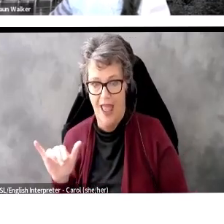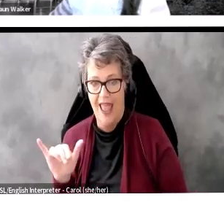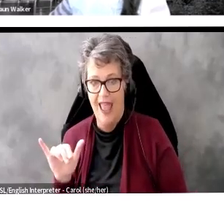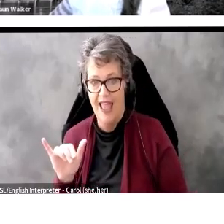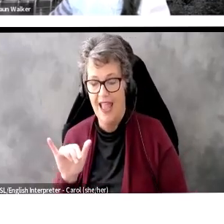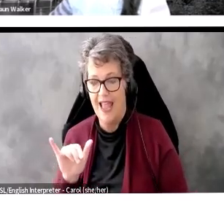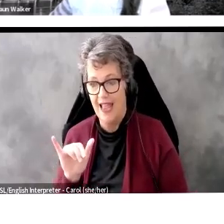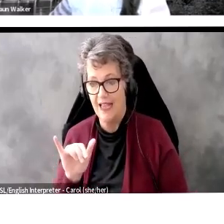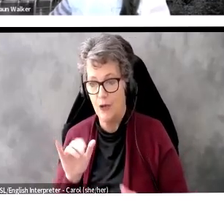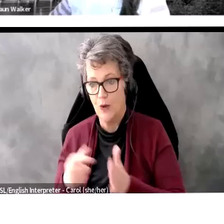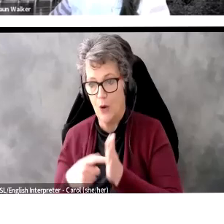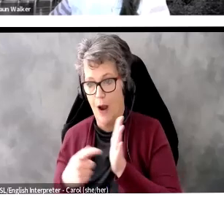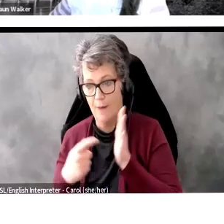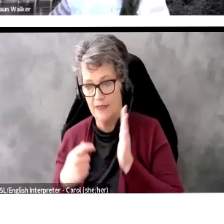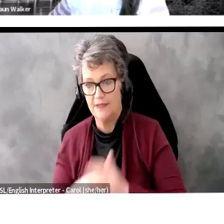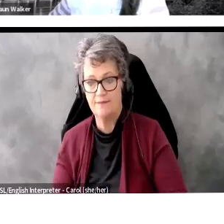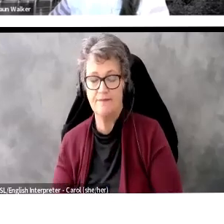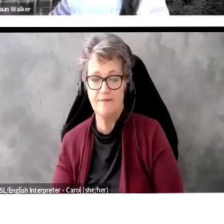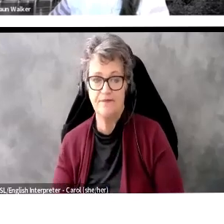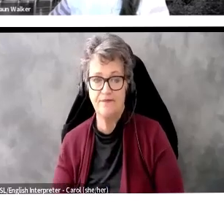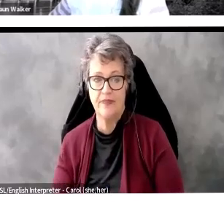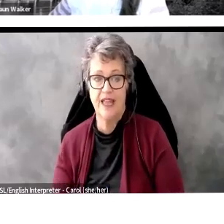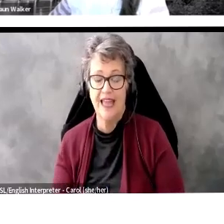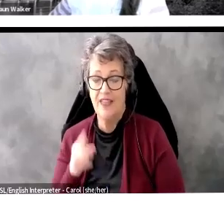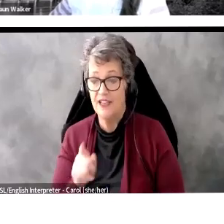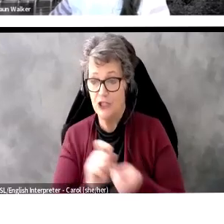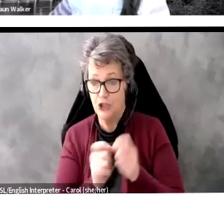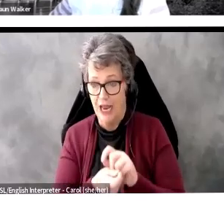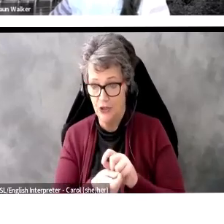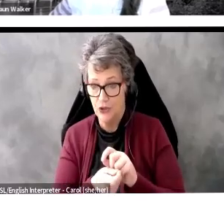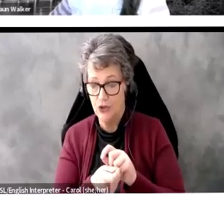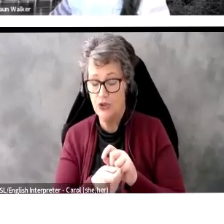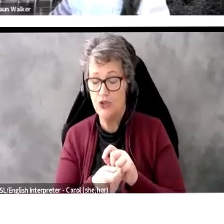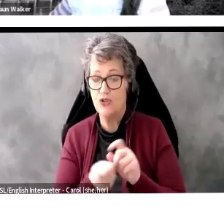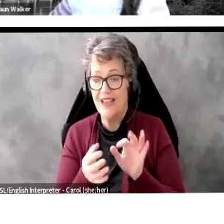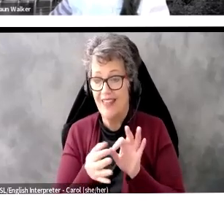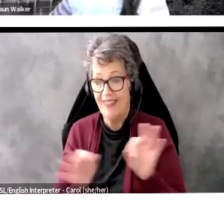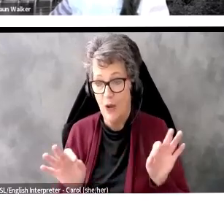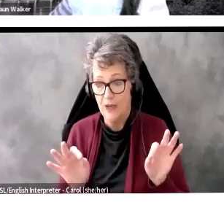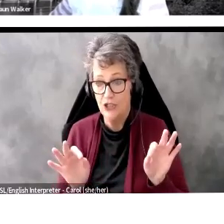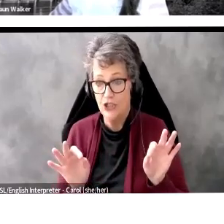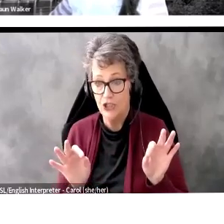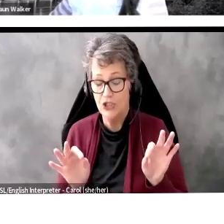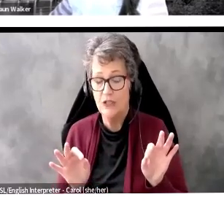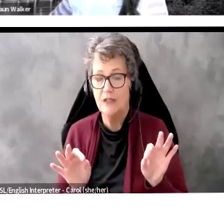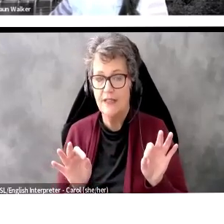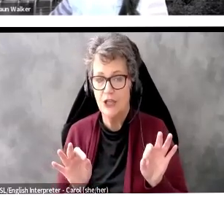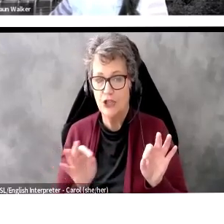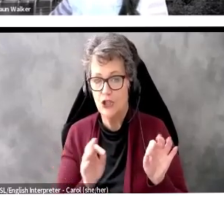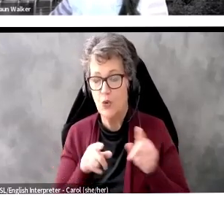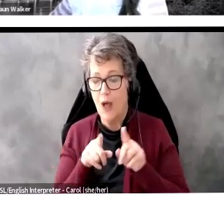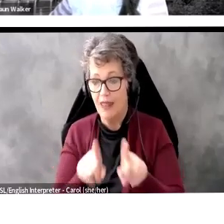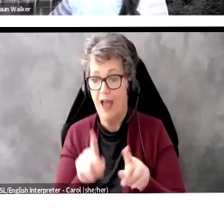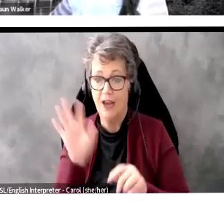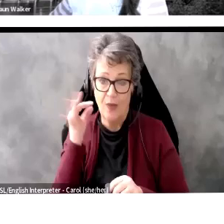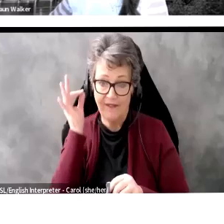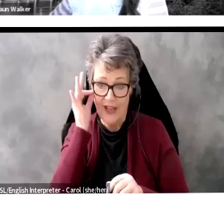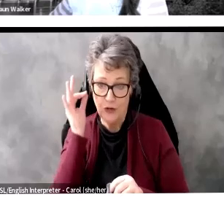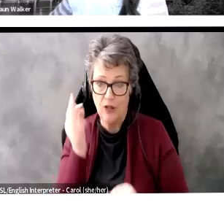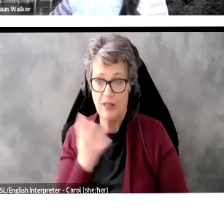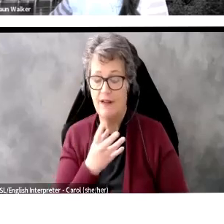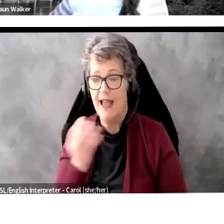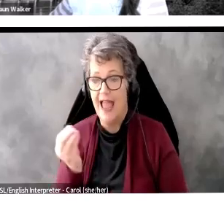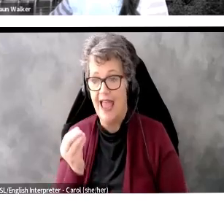sequence requirements. This shift in language transfer is to align with both federal